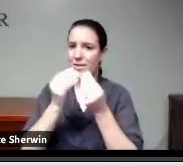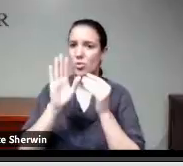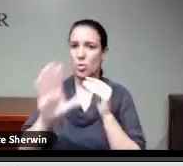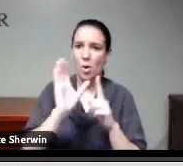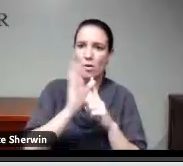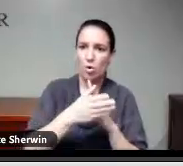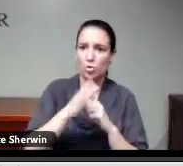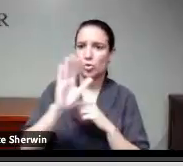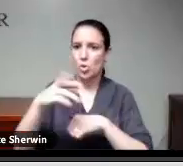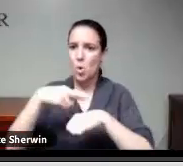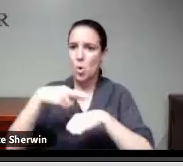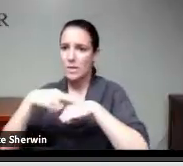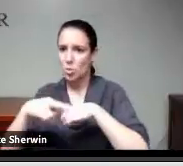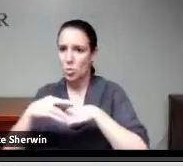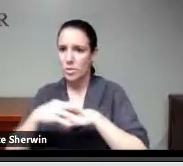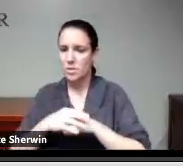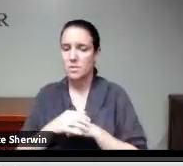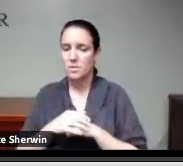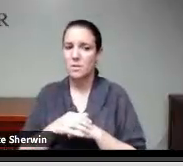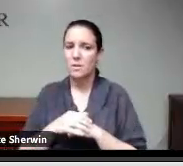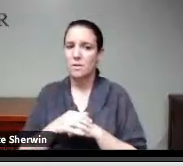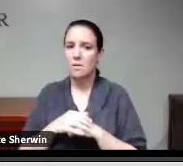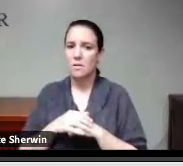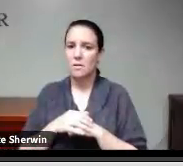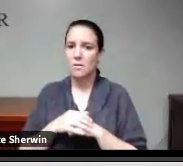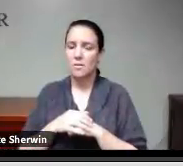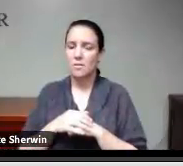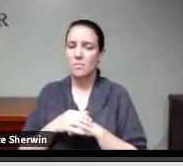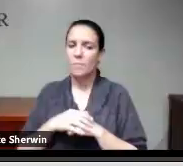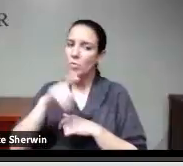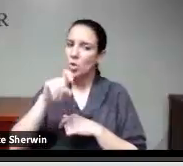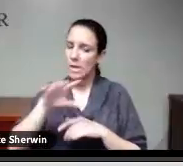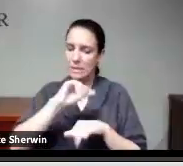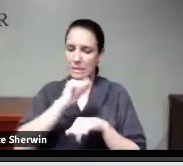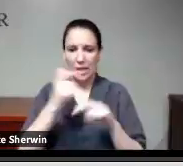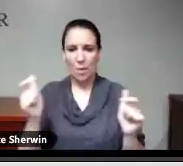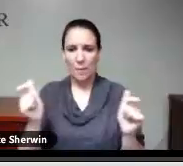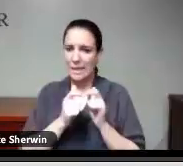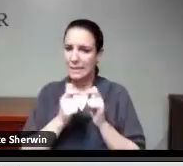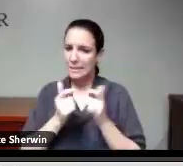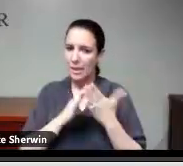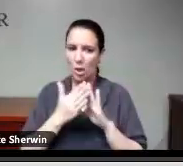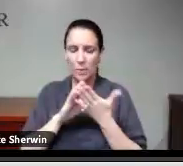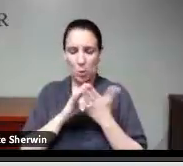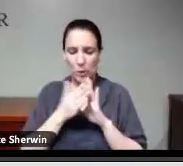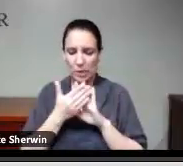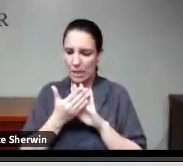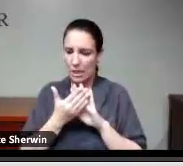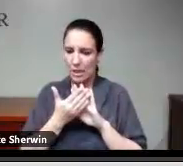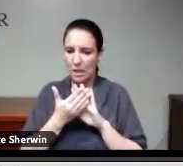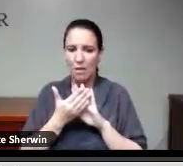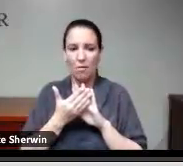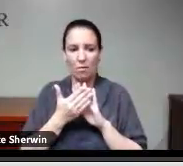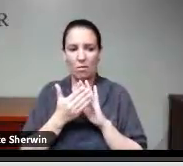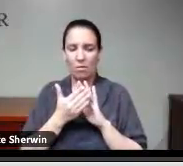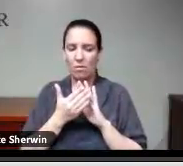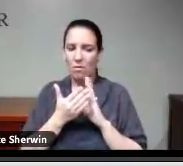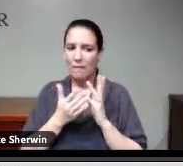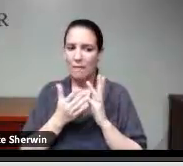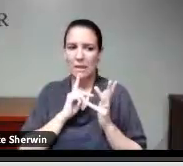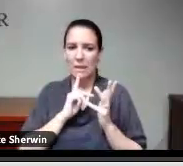resources. That you want to try to create an intimate community of participants, that you really want people to feel a sense